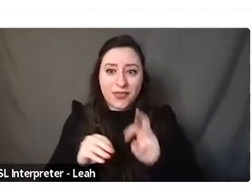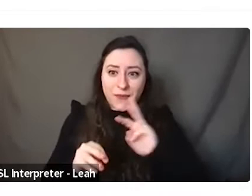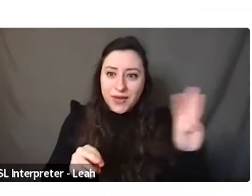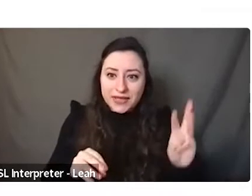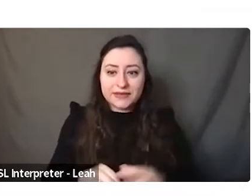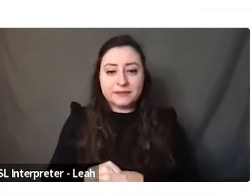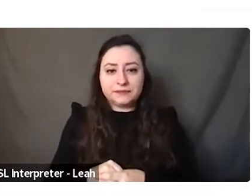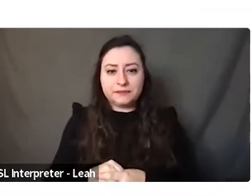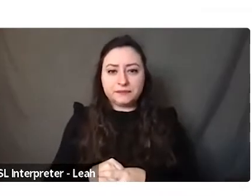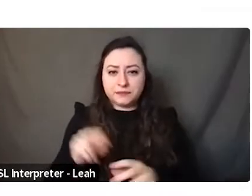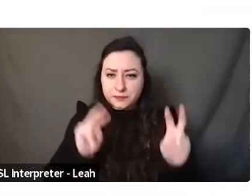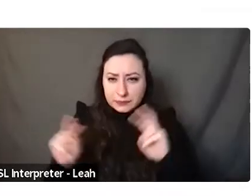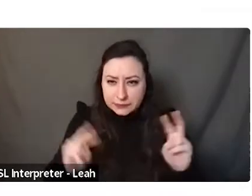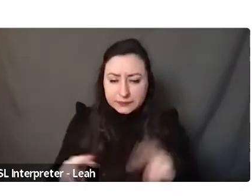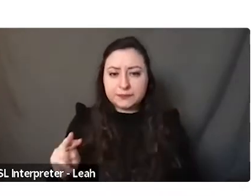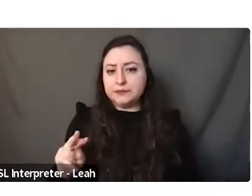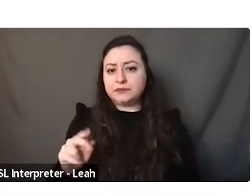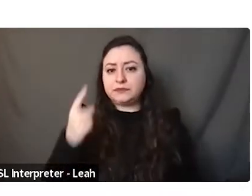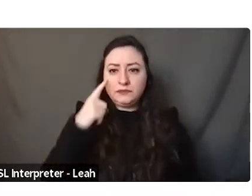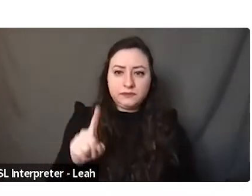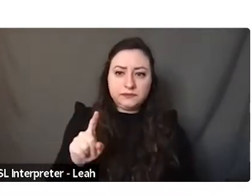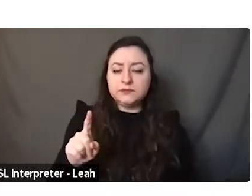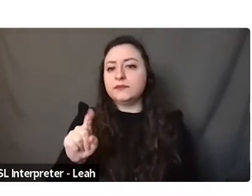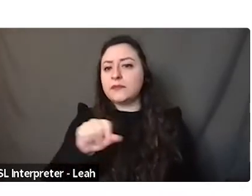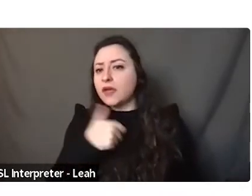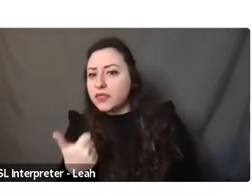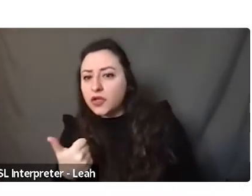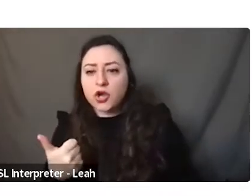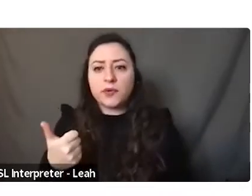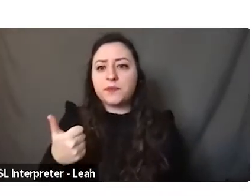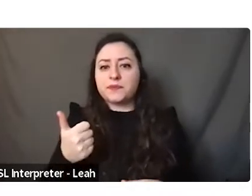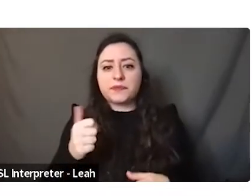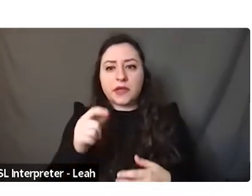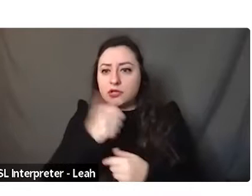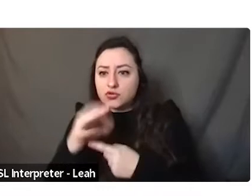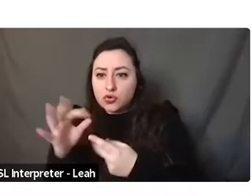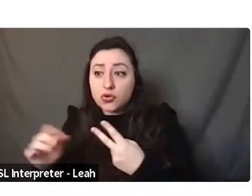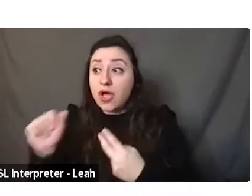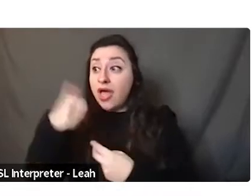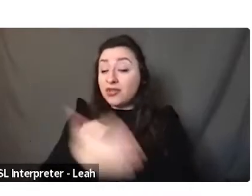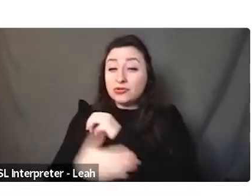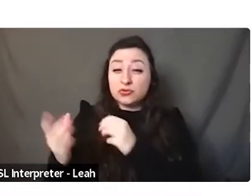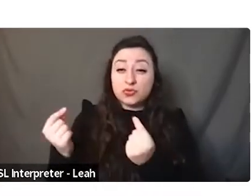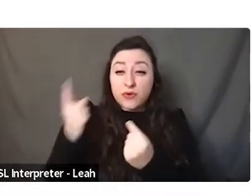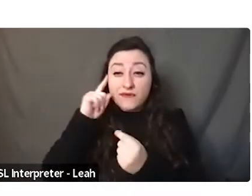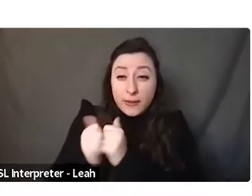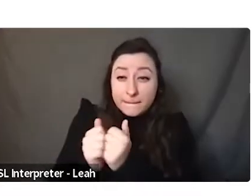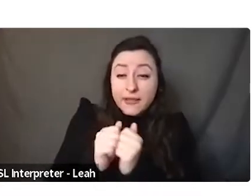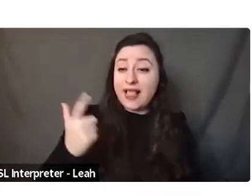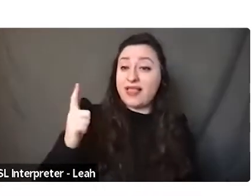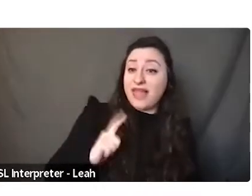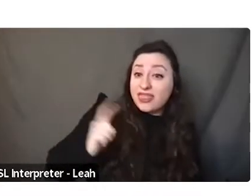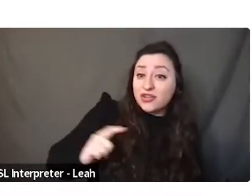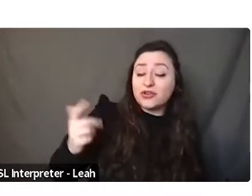at smaller scale alternatives in this country and what they're trying to do to compete with the larger scale leather industry and how